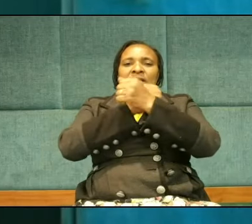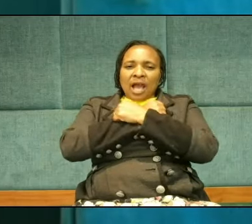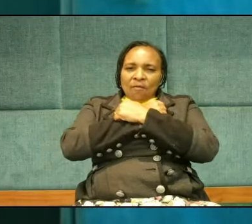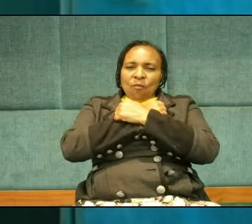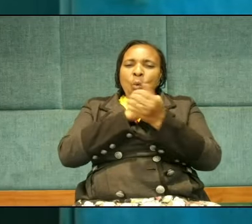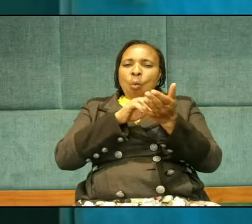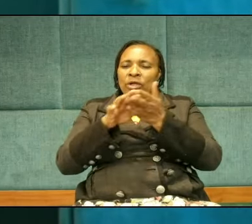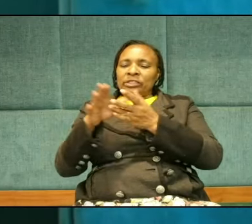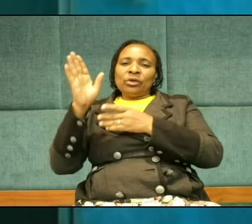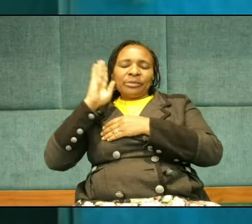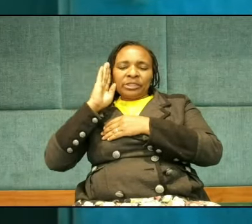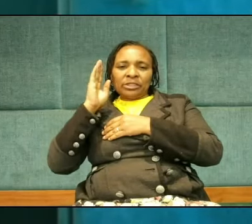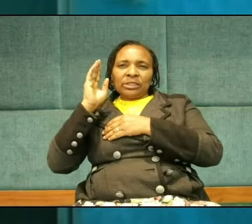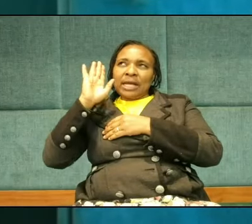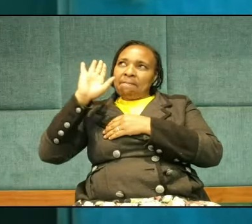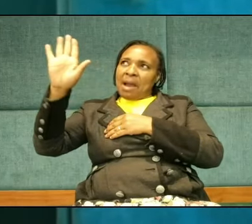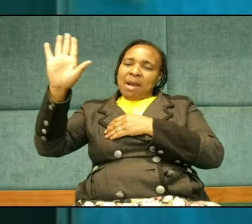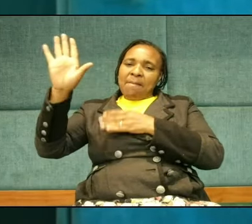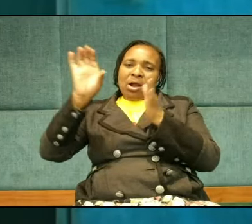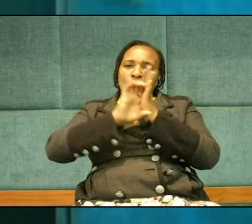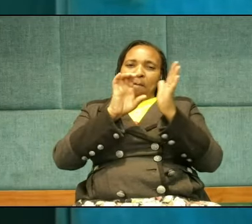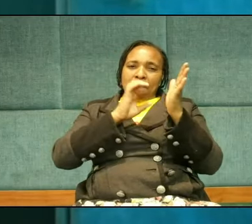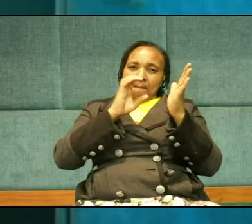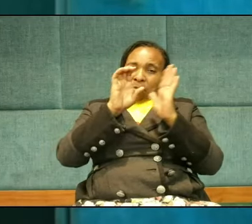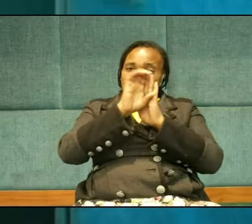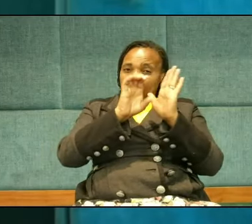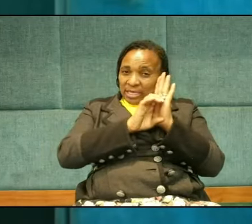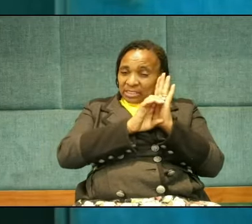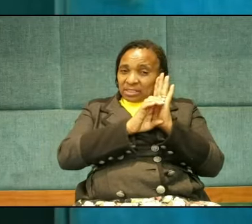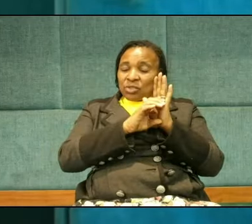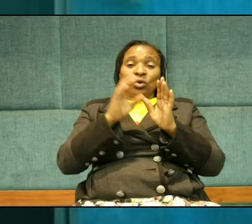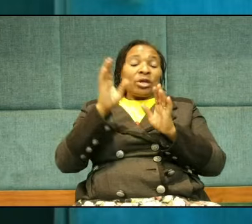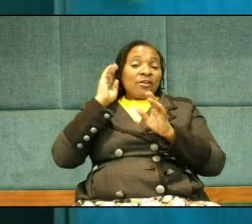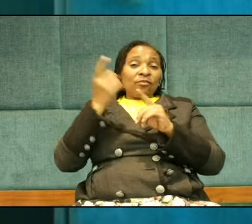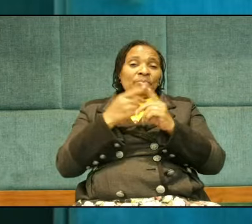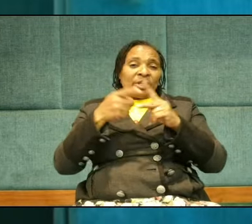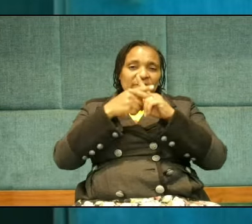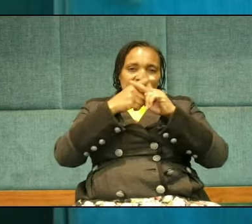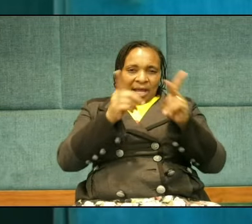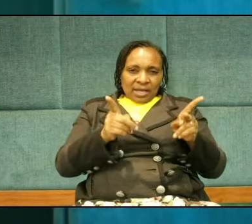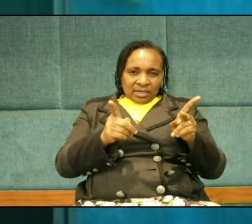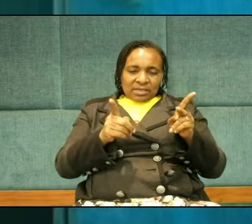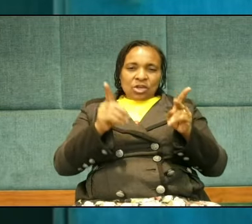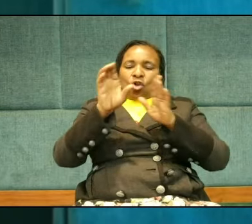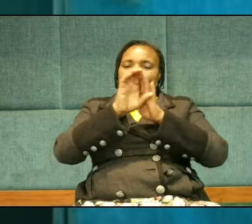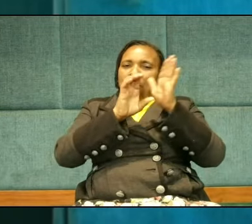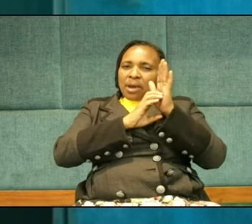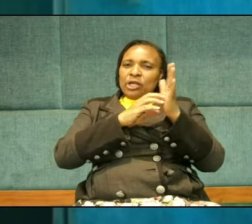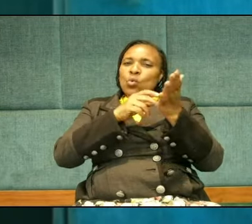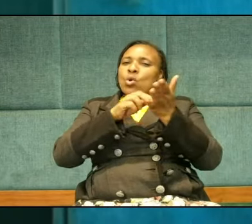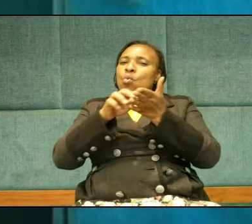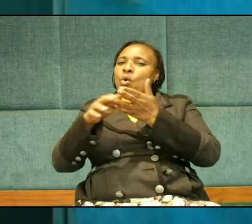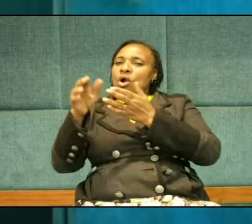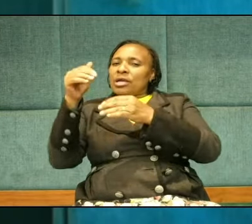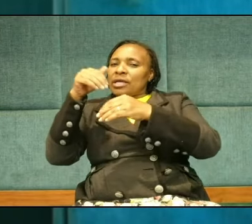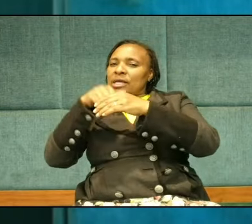walk in obedience to his commands, as you have heard from the beginning. His command is that you walk in love."